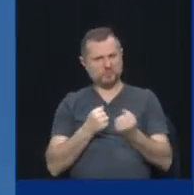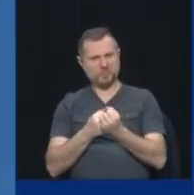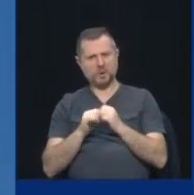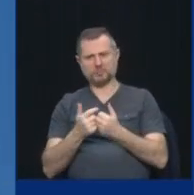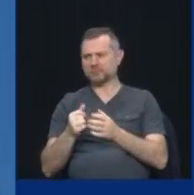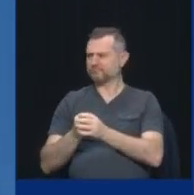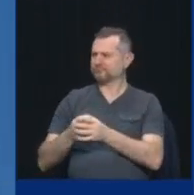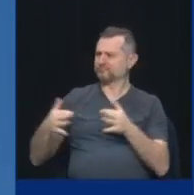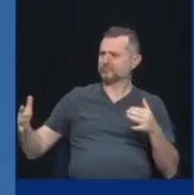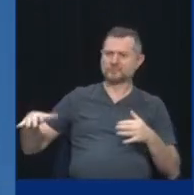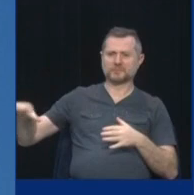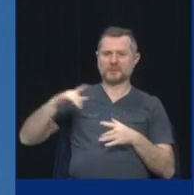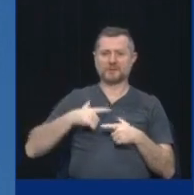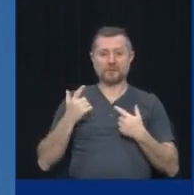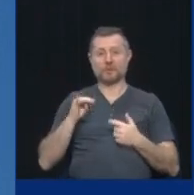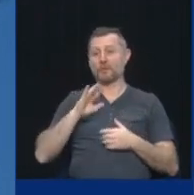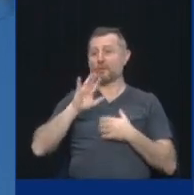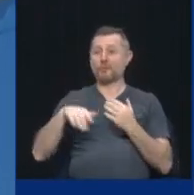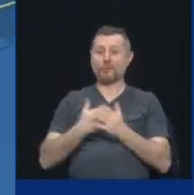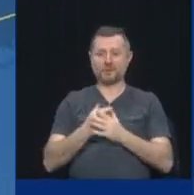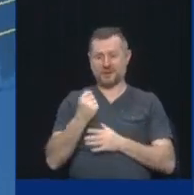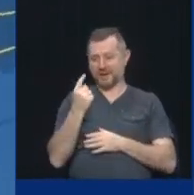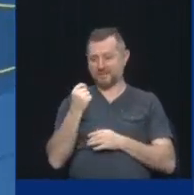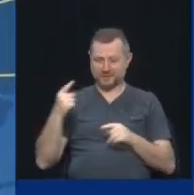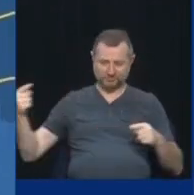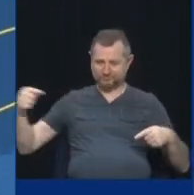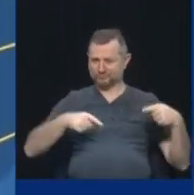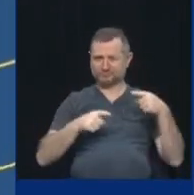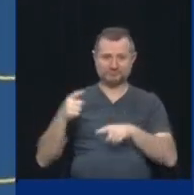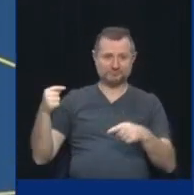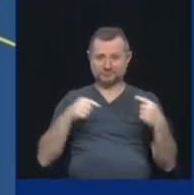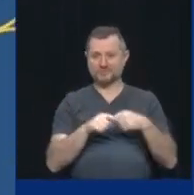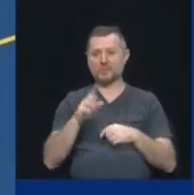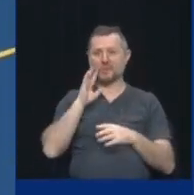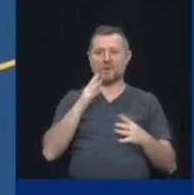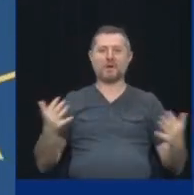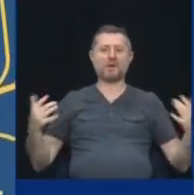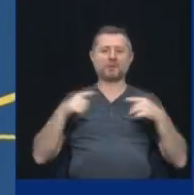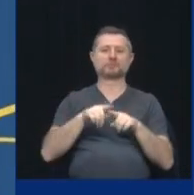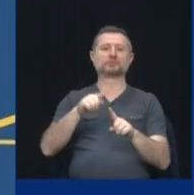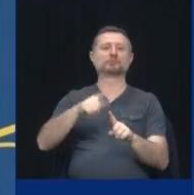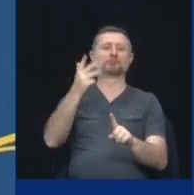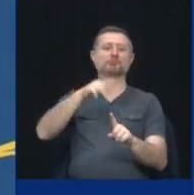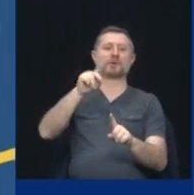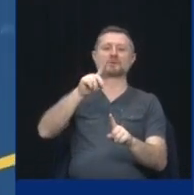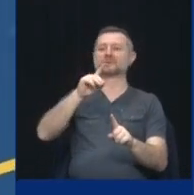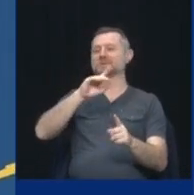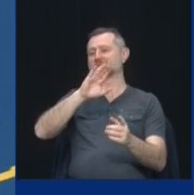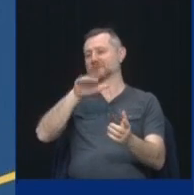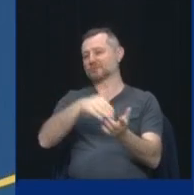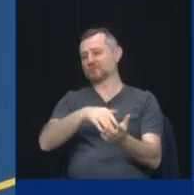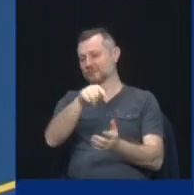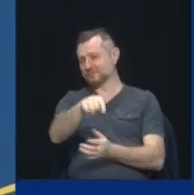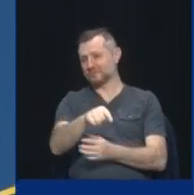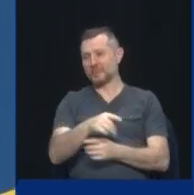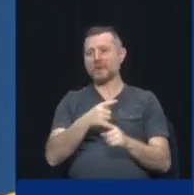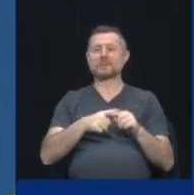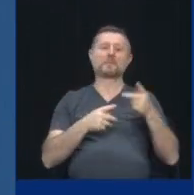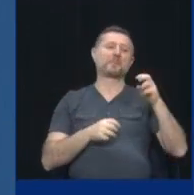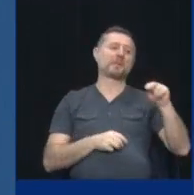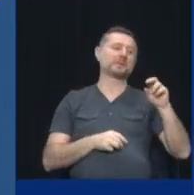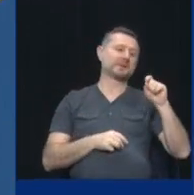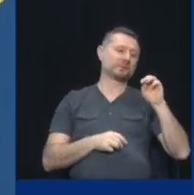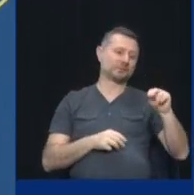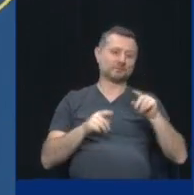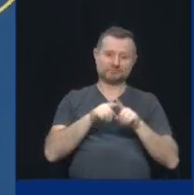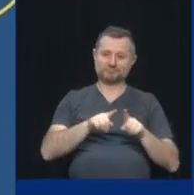all 11 lines of the Long Island Railroad will now connect to Grand Central Terminal as well as Penn Station, saving commuters to